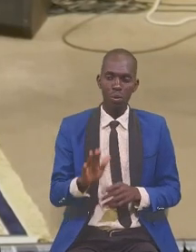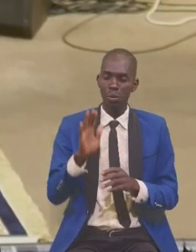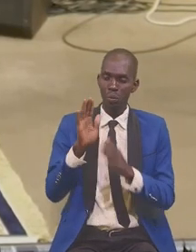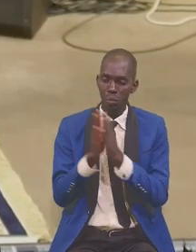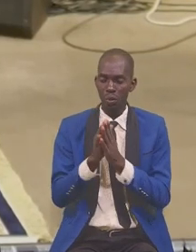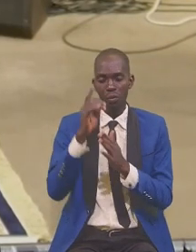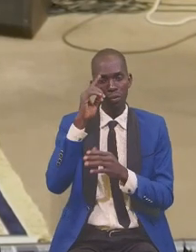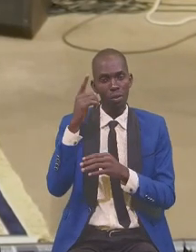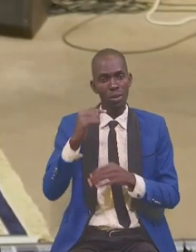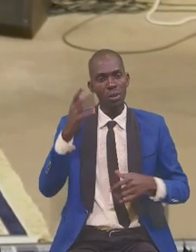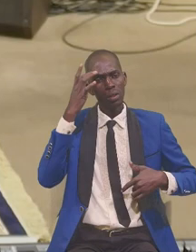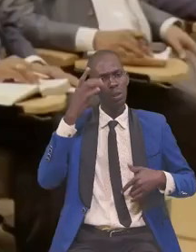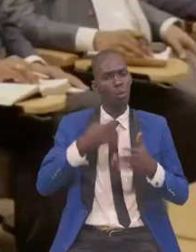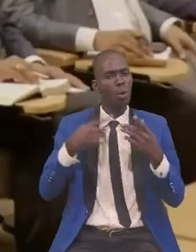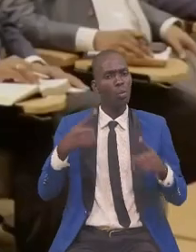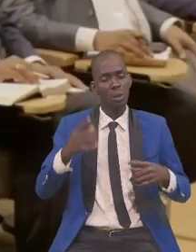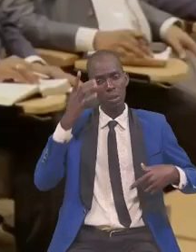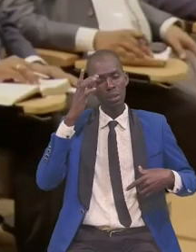sick. What will happen?